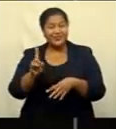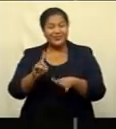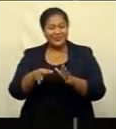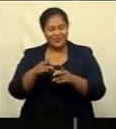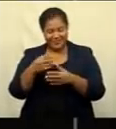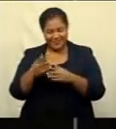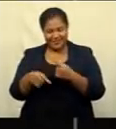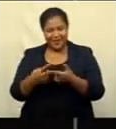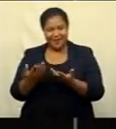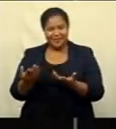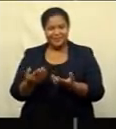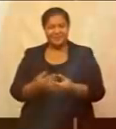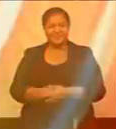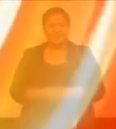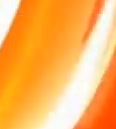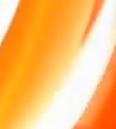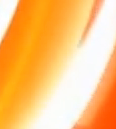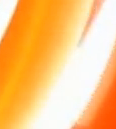about. Check it out.